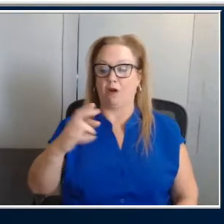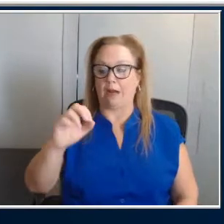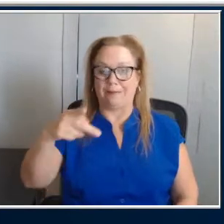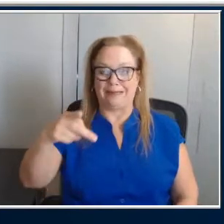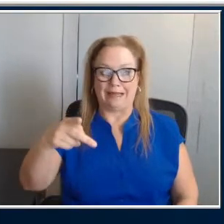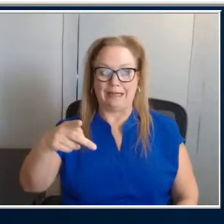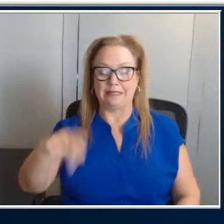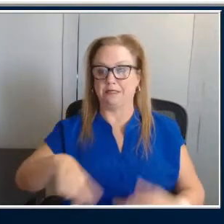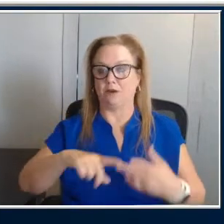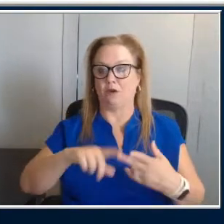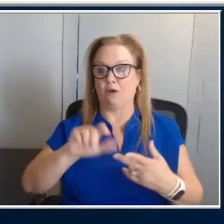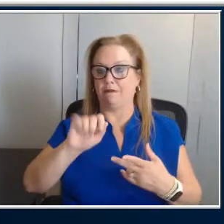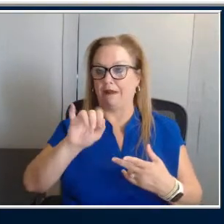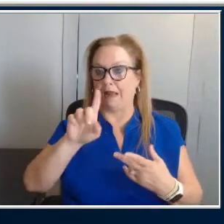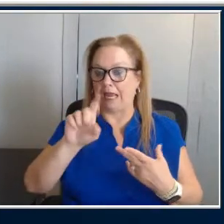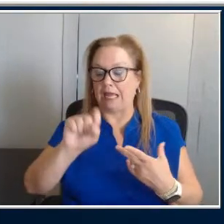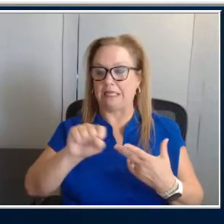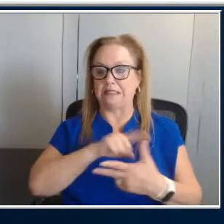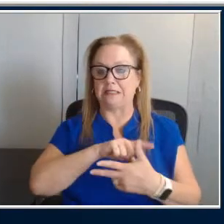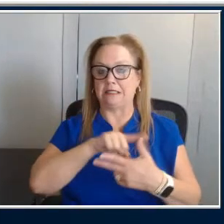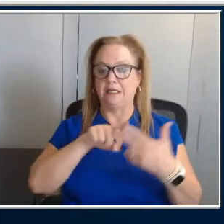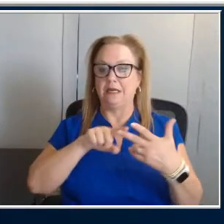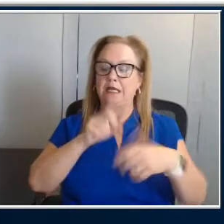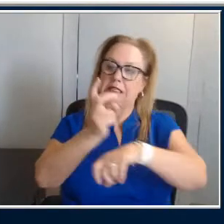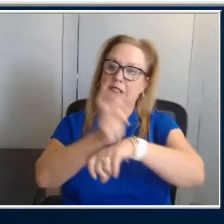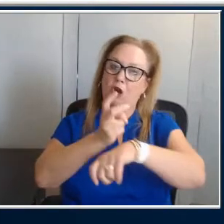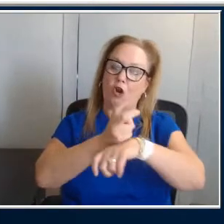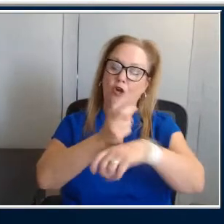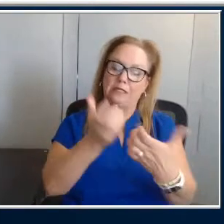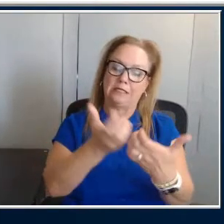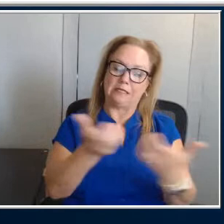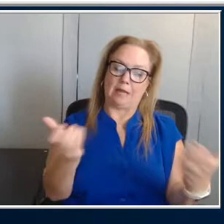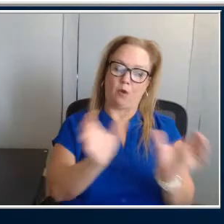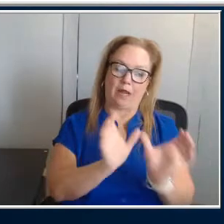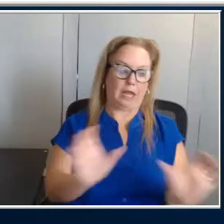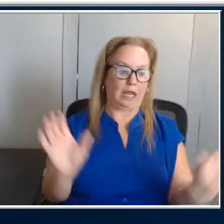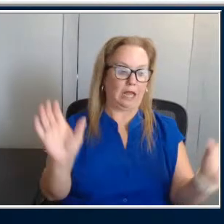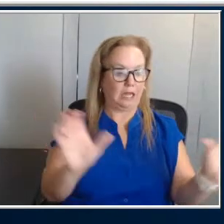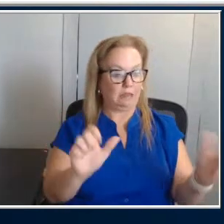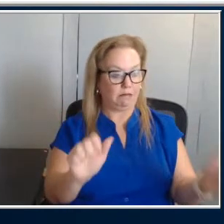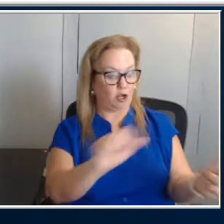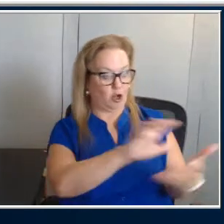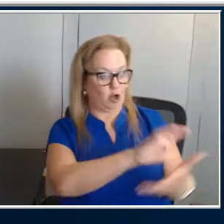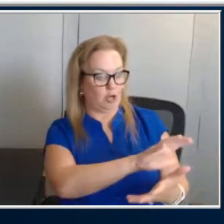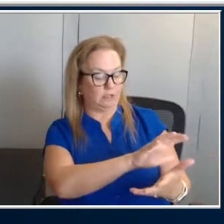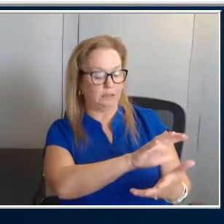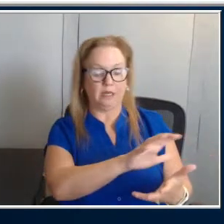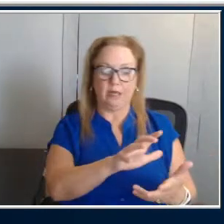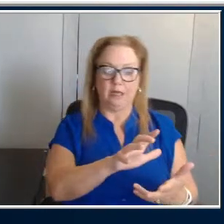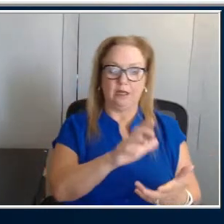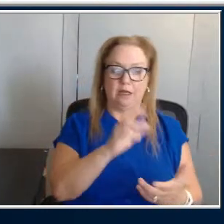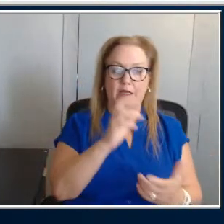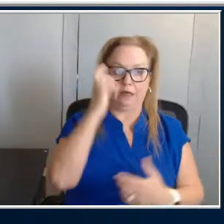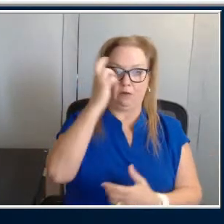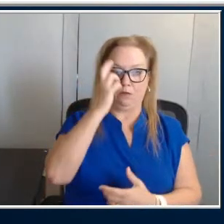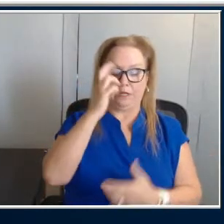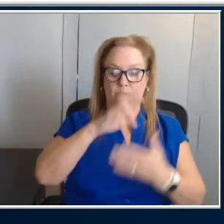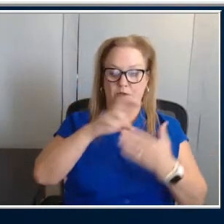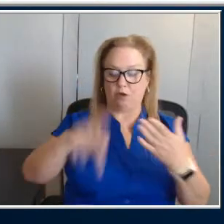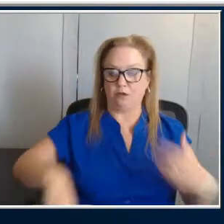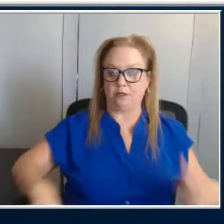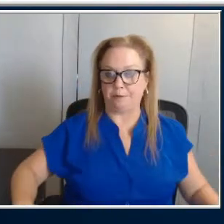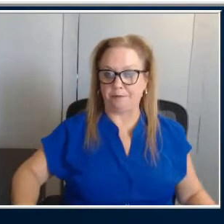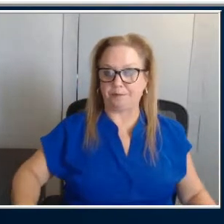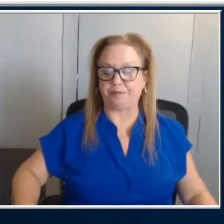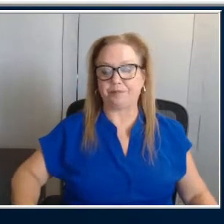from AIDS. Because sometimes it's hard to tease apart what's exactly the cause and what exactly is the result. And I think on